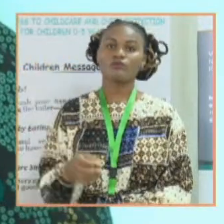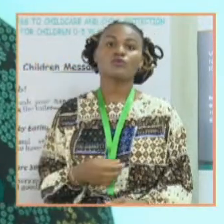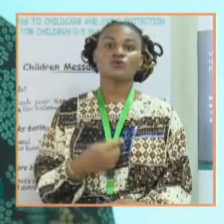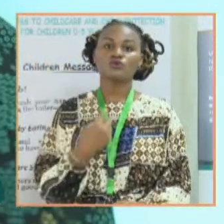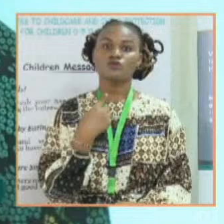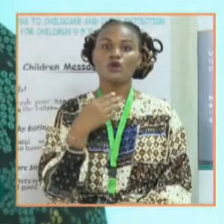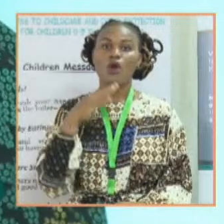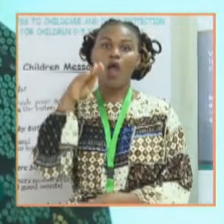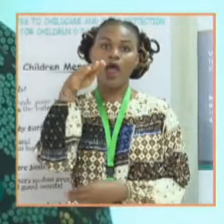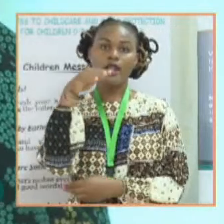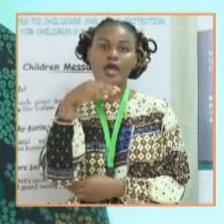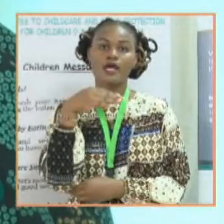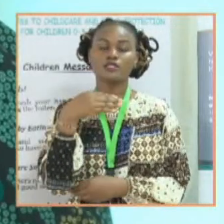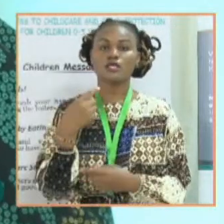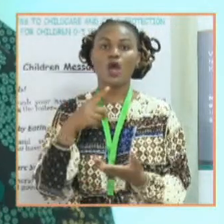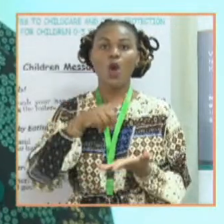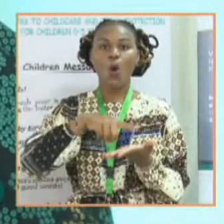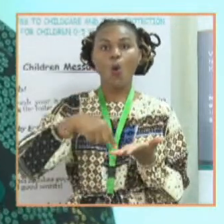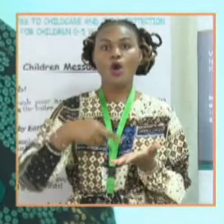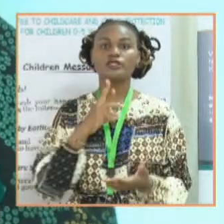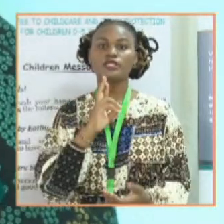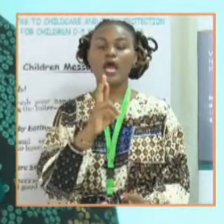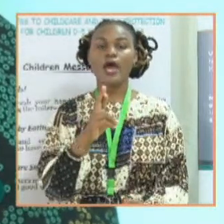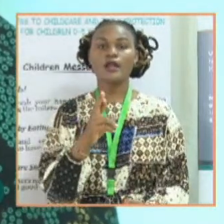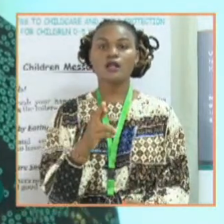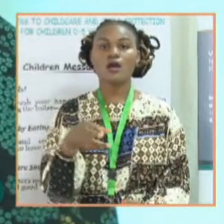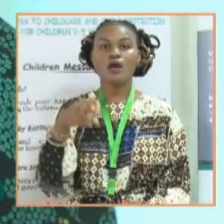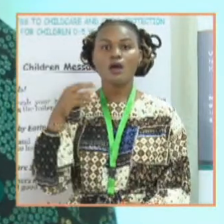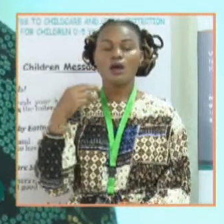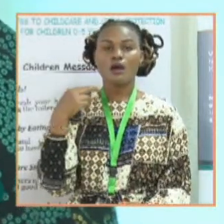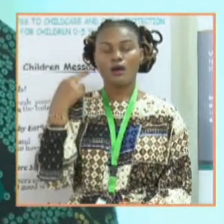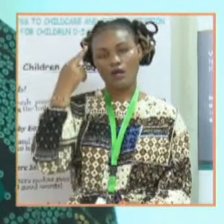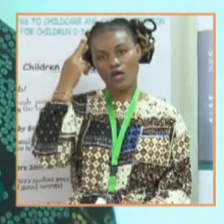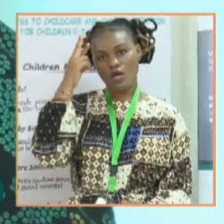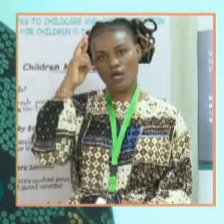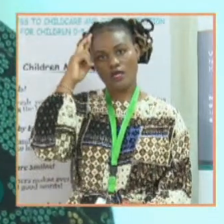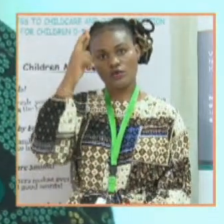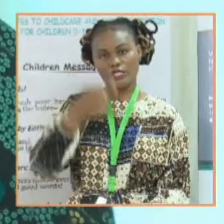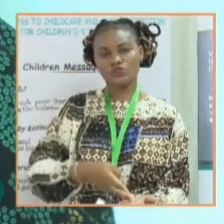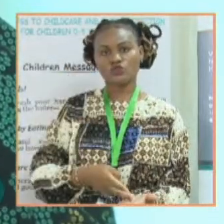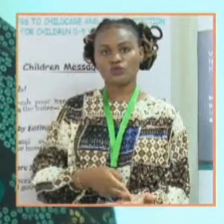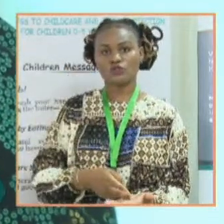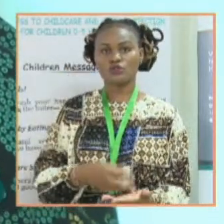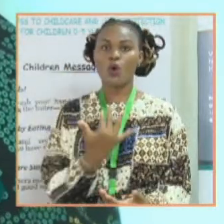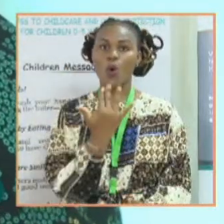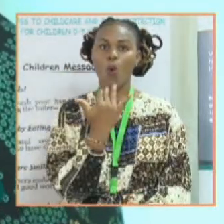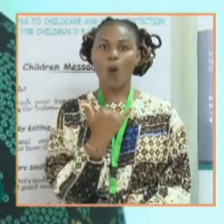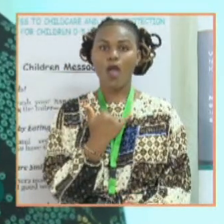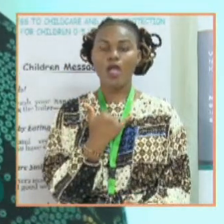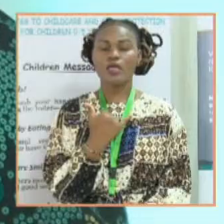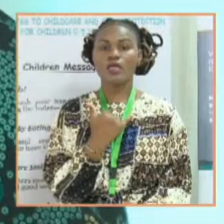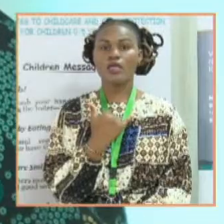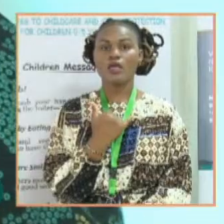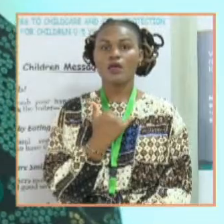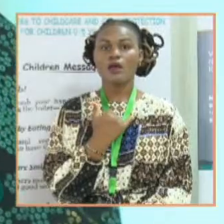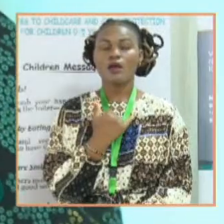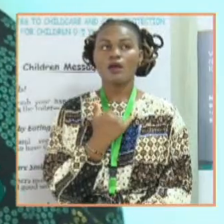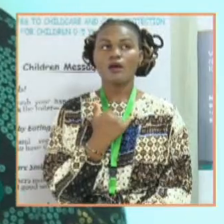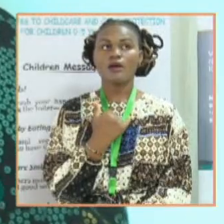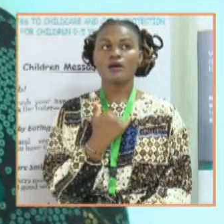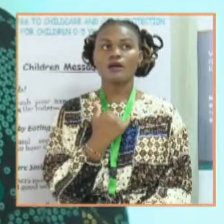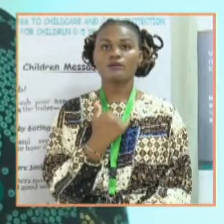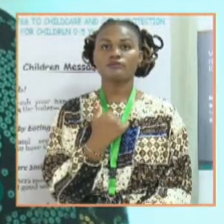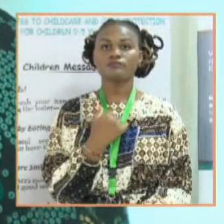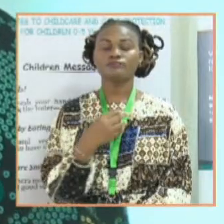spend. What are the underlying reasons so that we remove those bottlenecks?